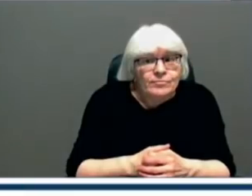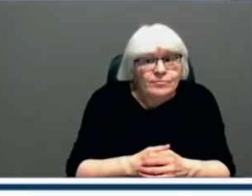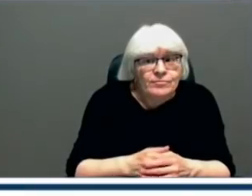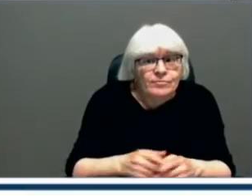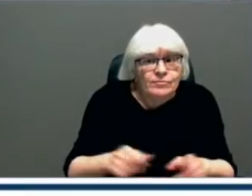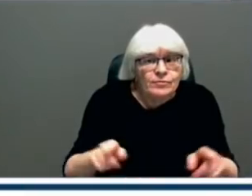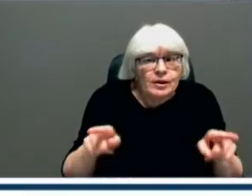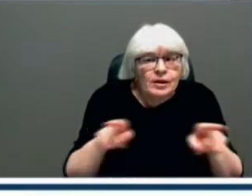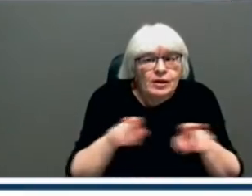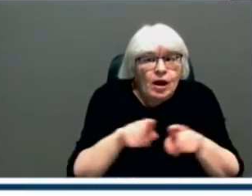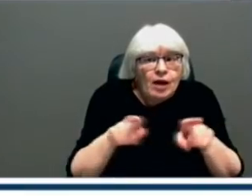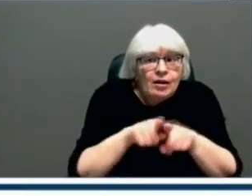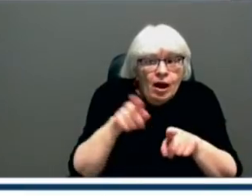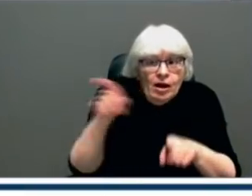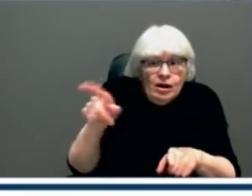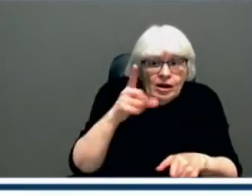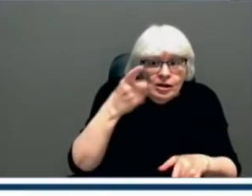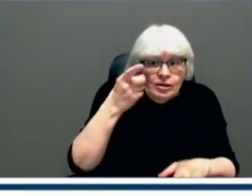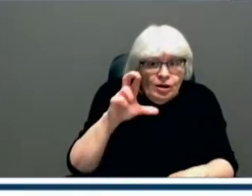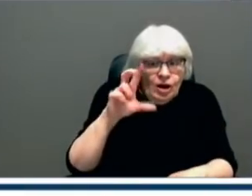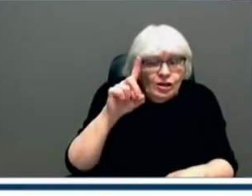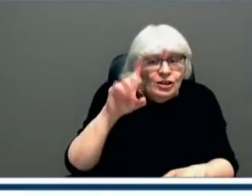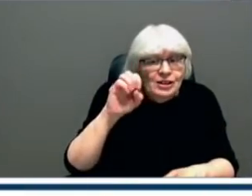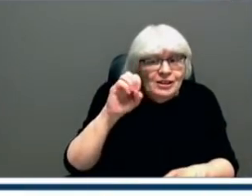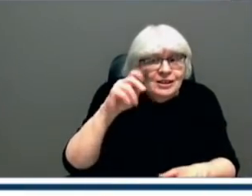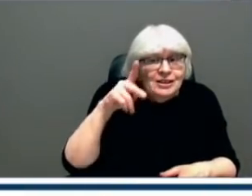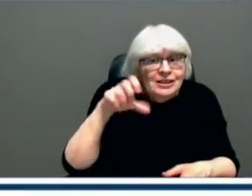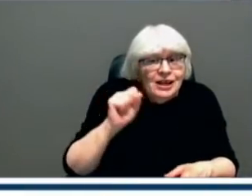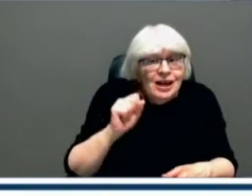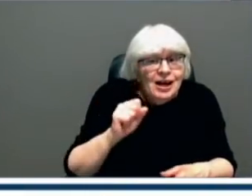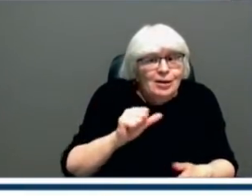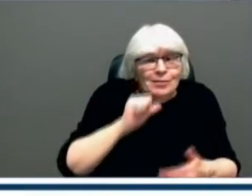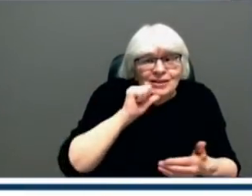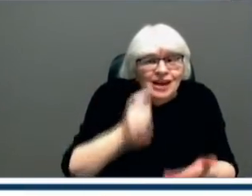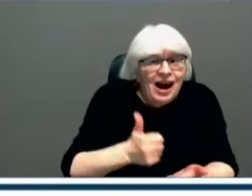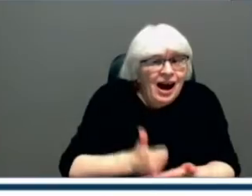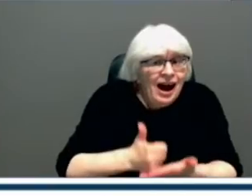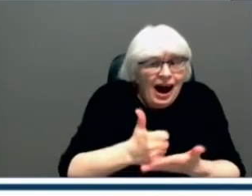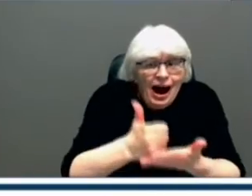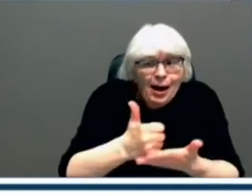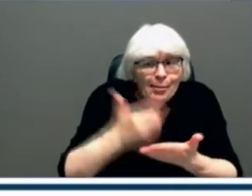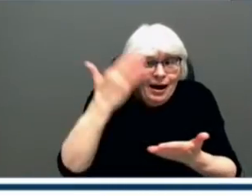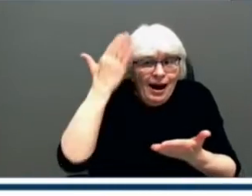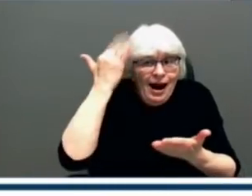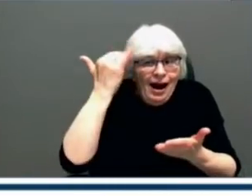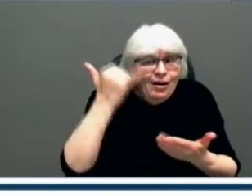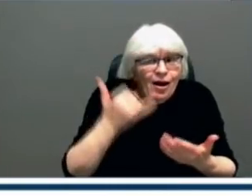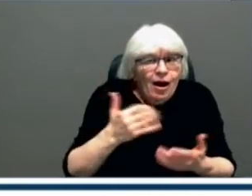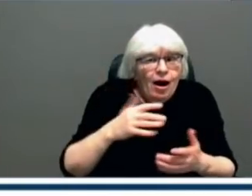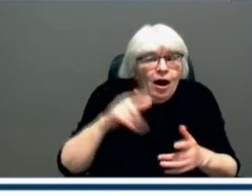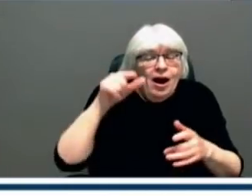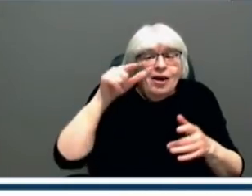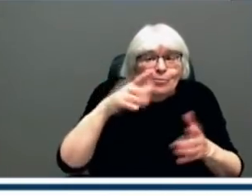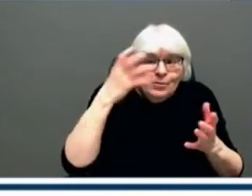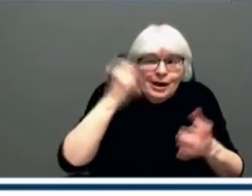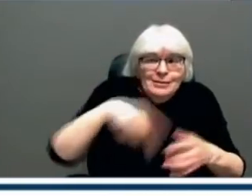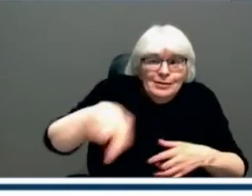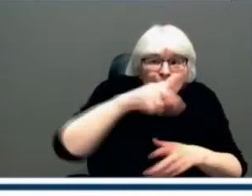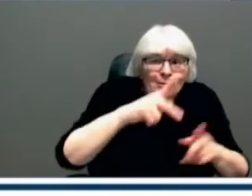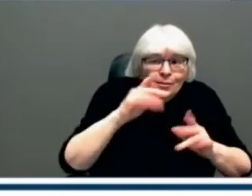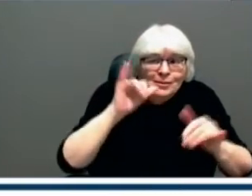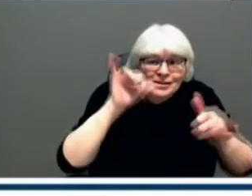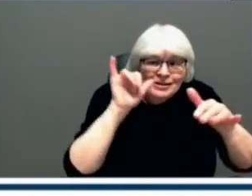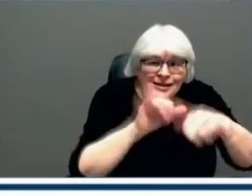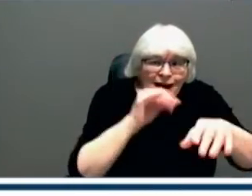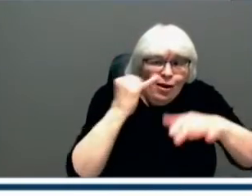less effective. It's the, case isolation remains as effective now as it would